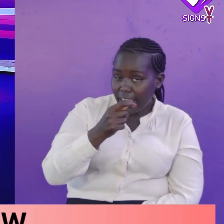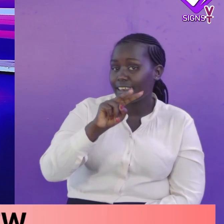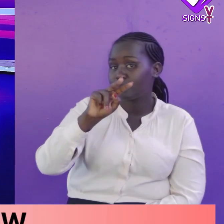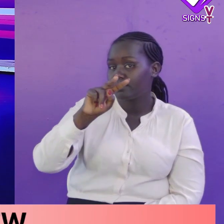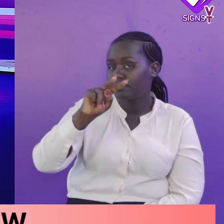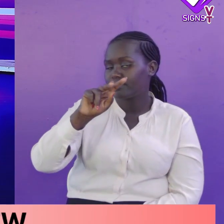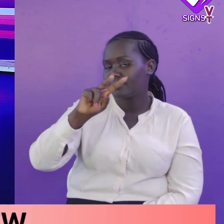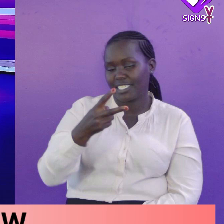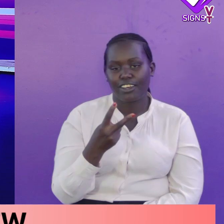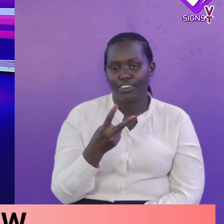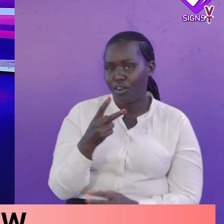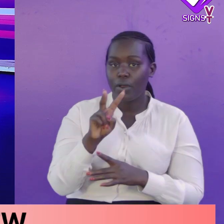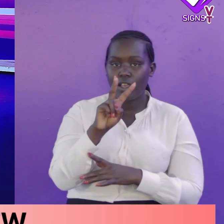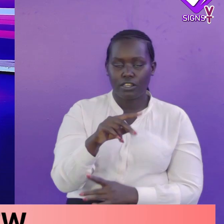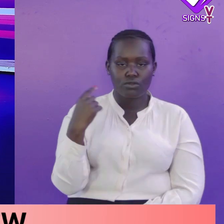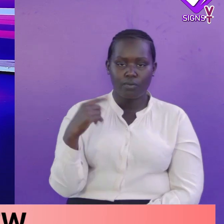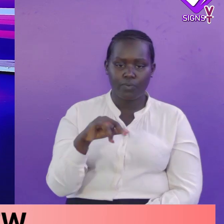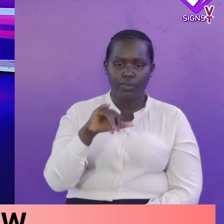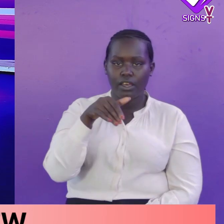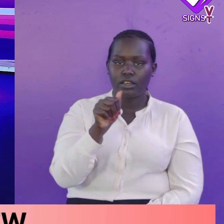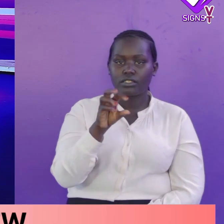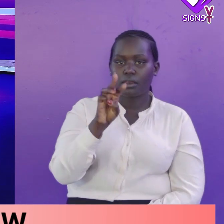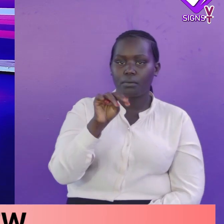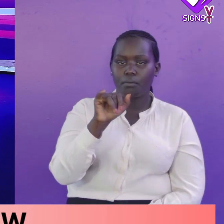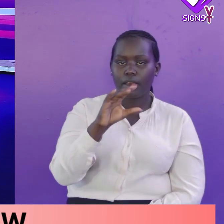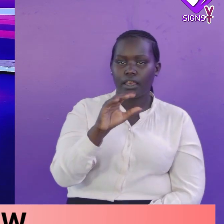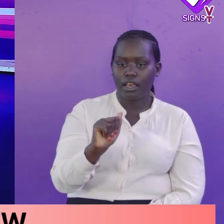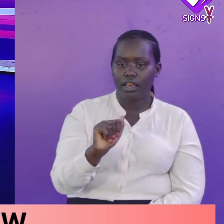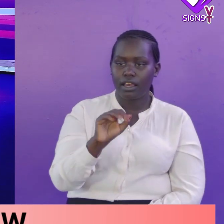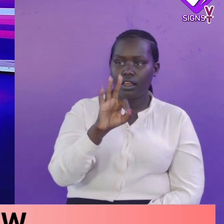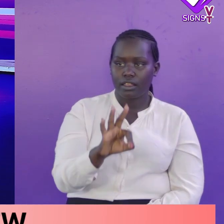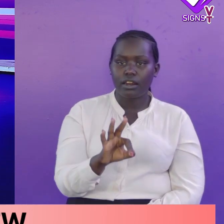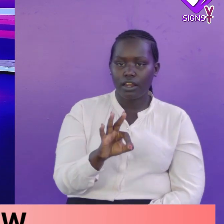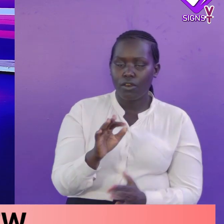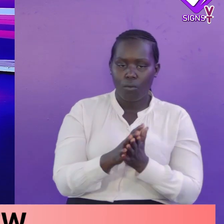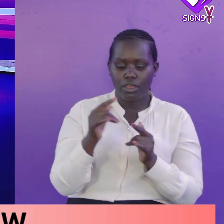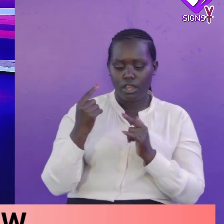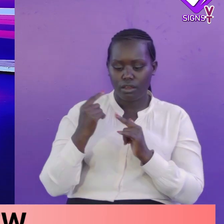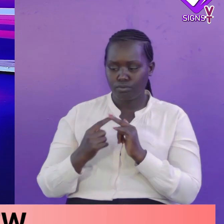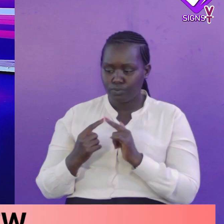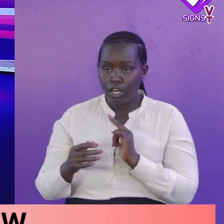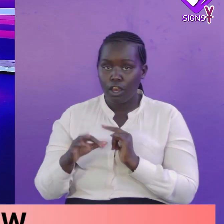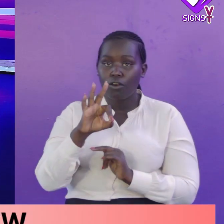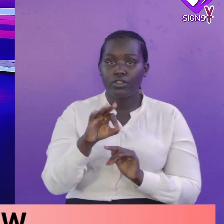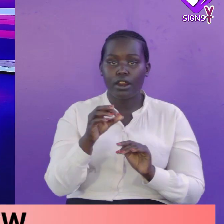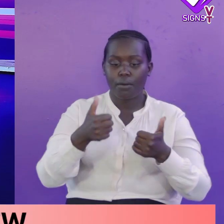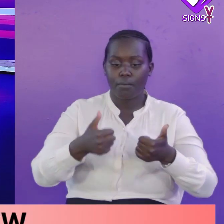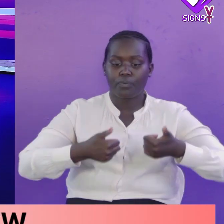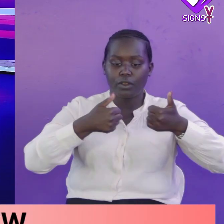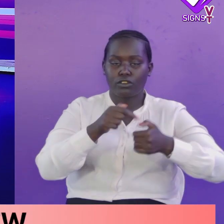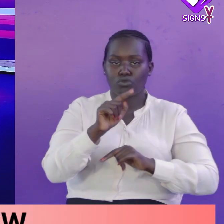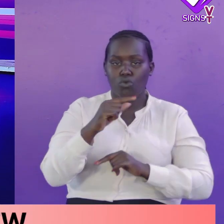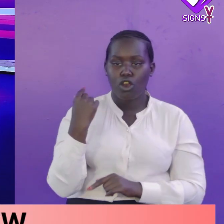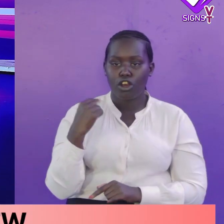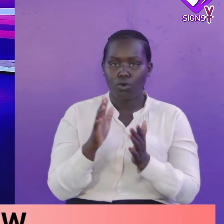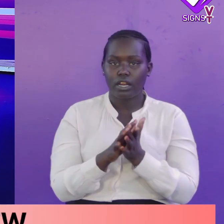medals. Jamaica is number 3 with a total of 3 medals. That is 1 gold